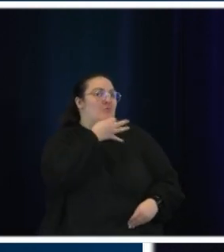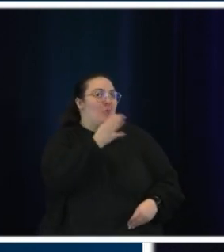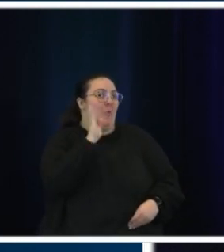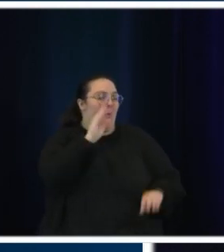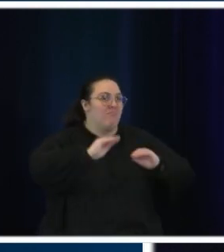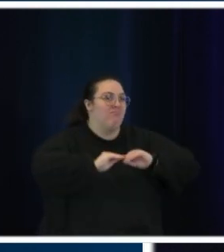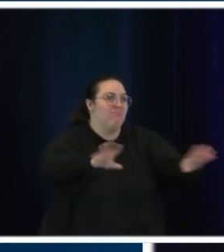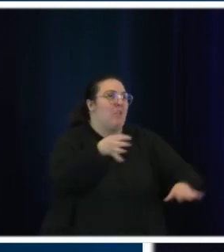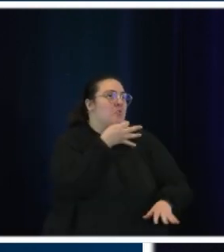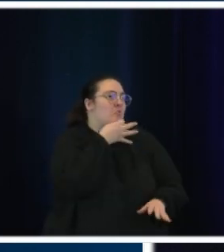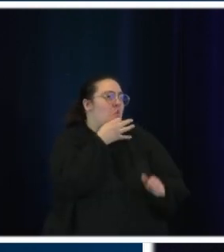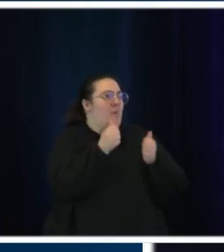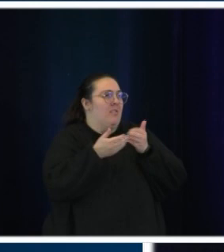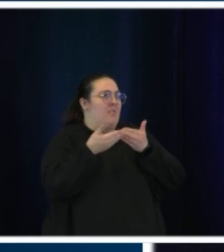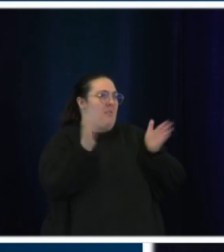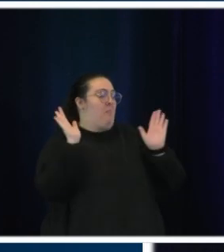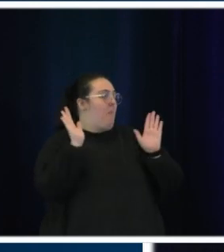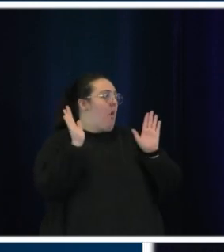Public Utilities.